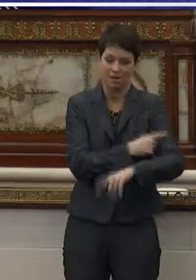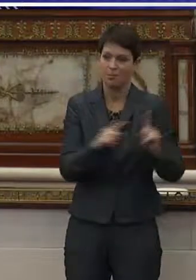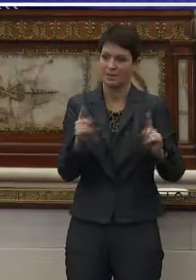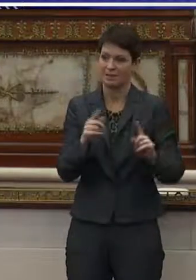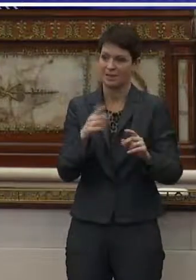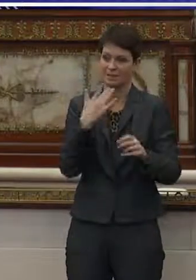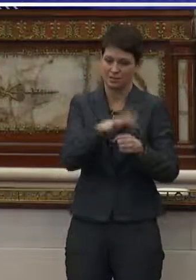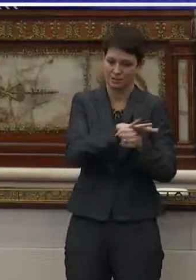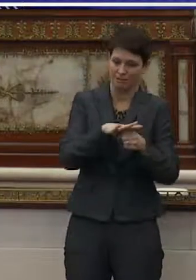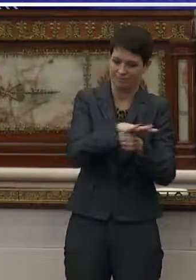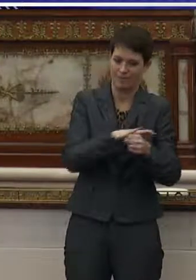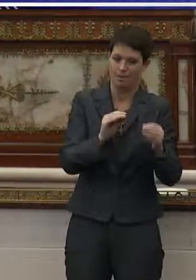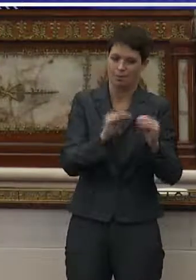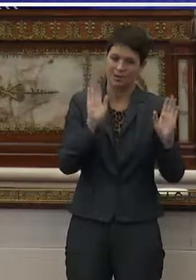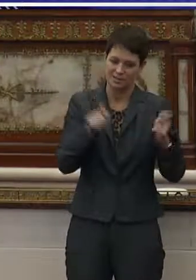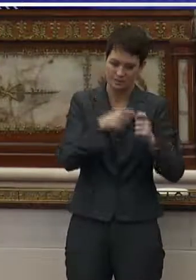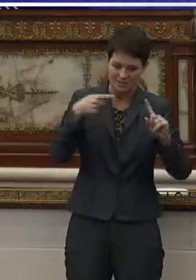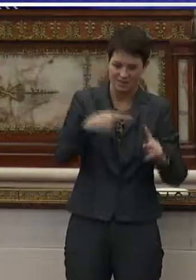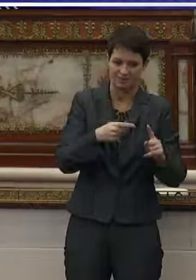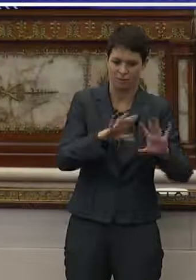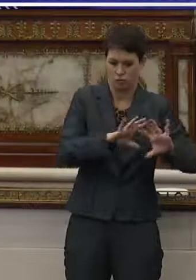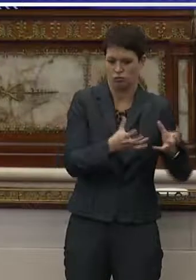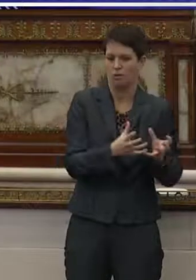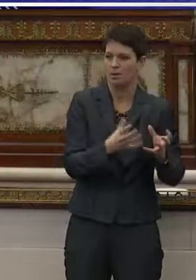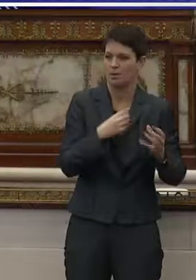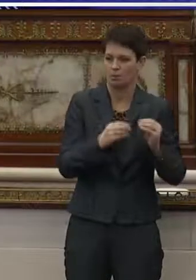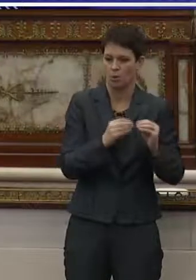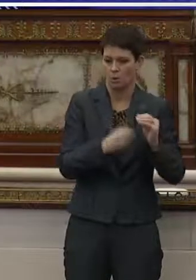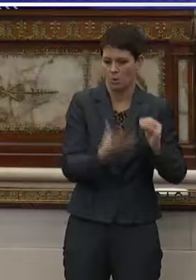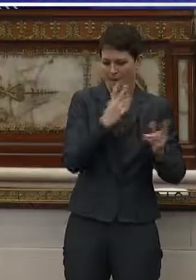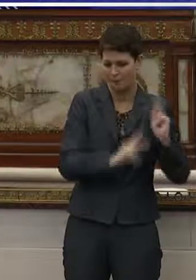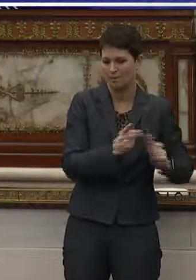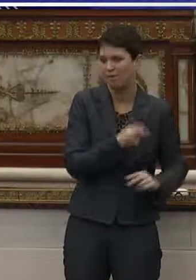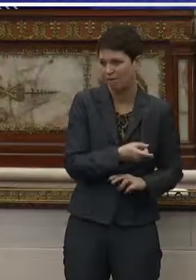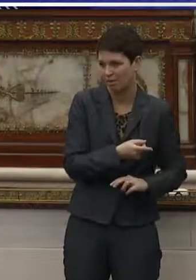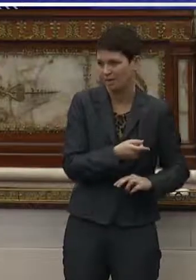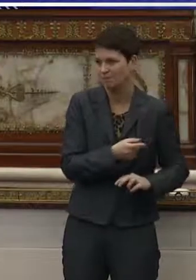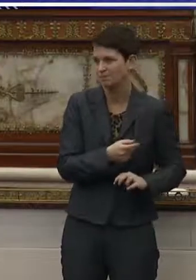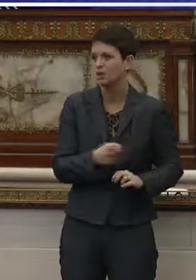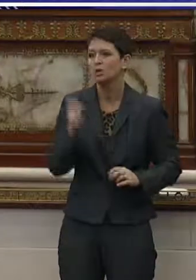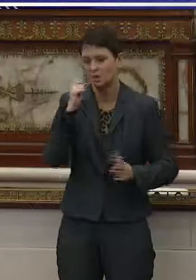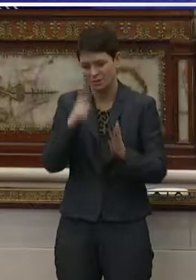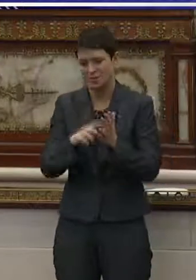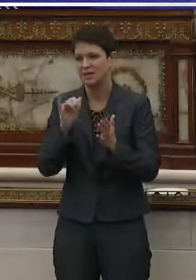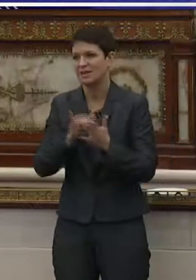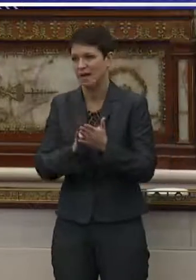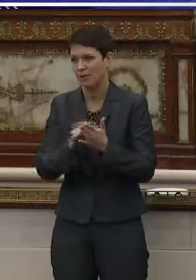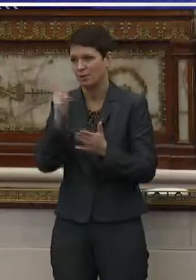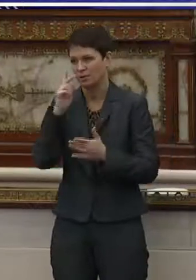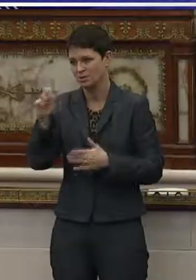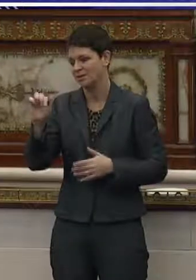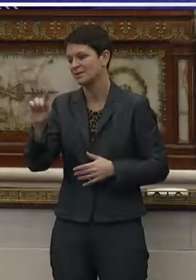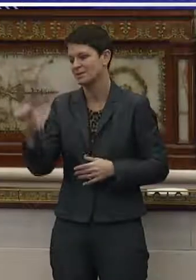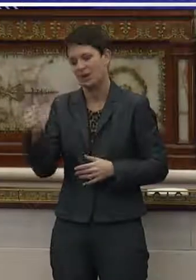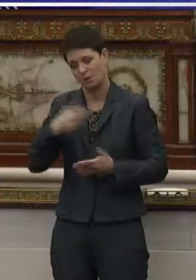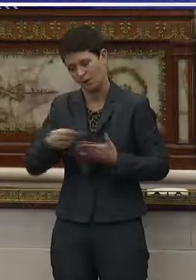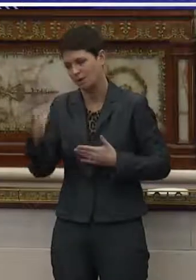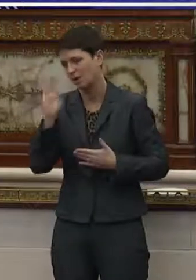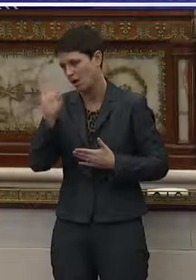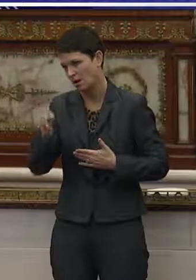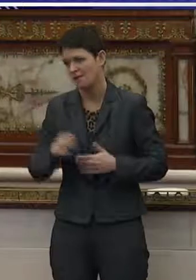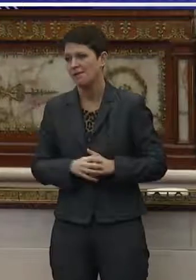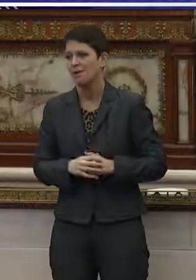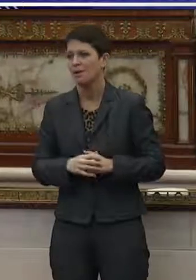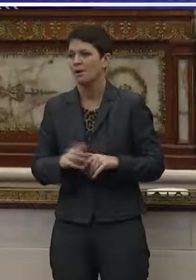reach a much narrower demographic, more white people. So you'll see that when you also see the data.